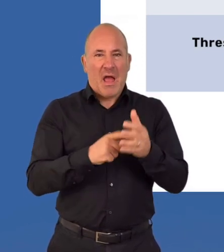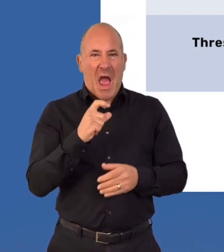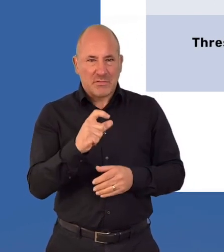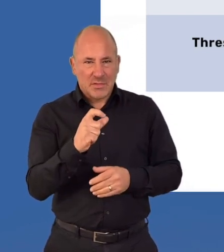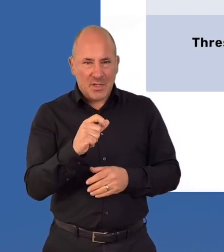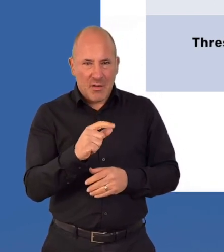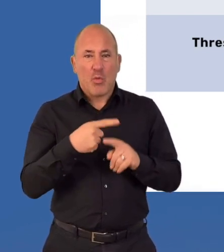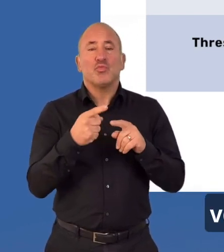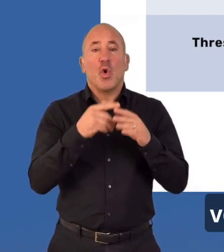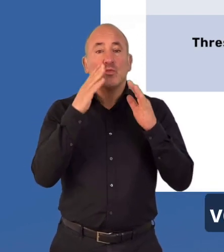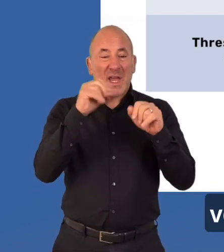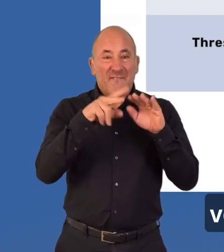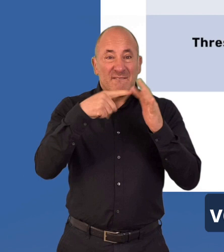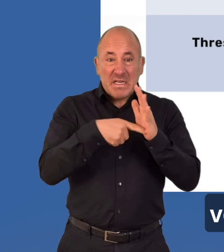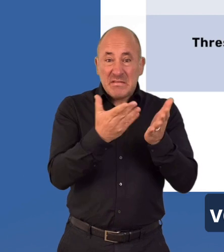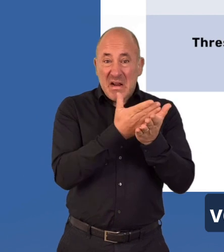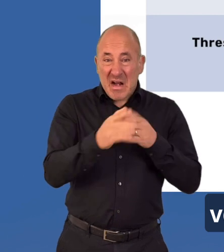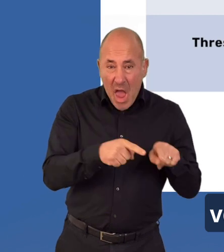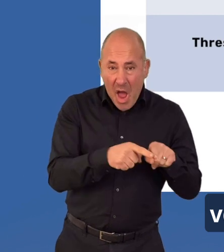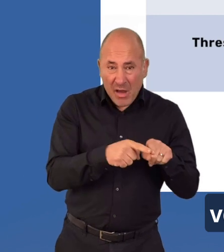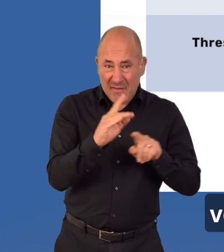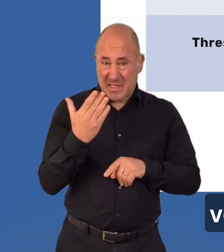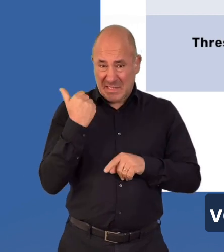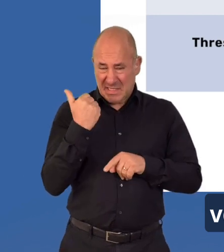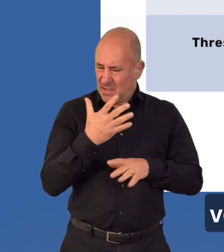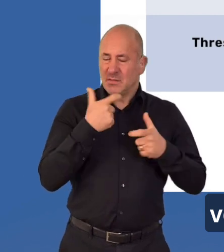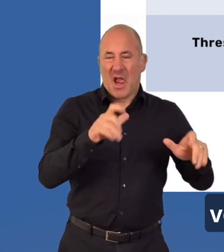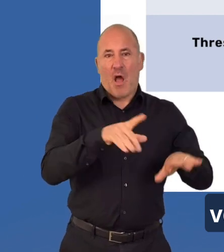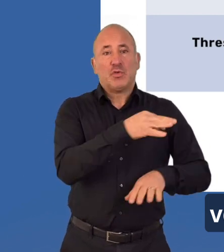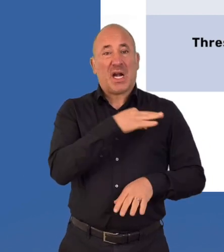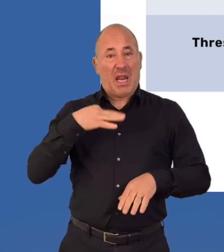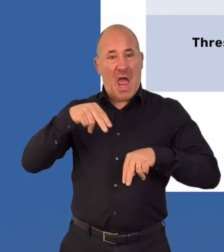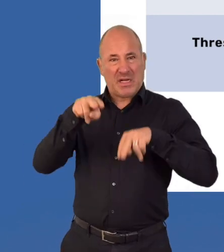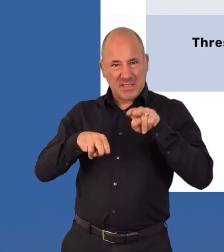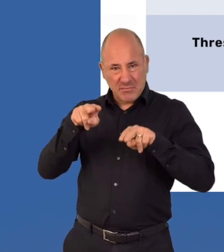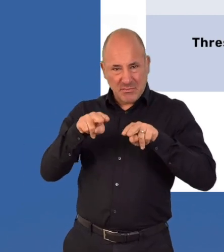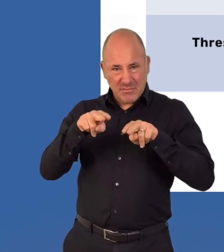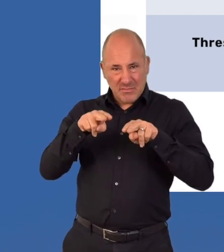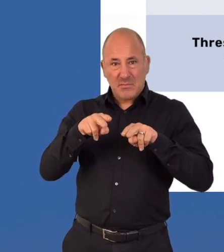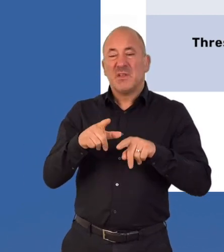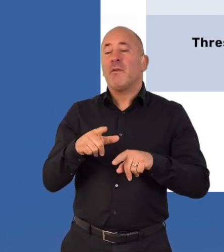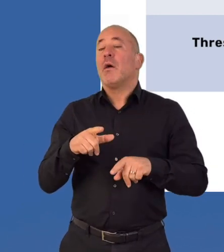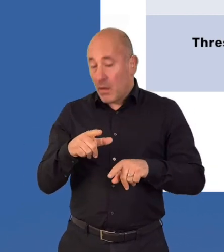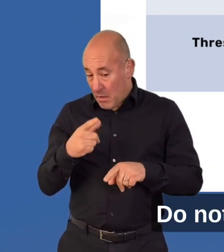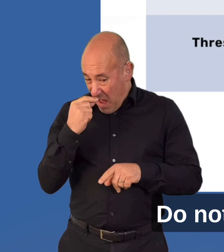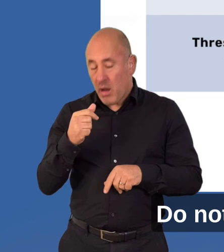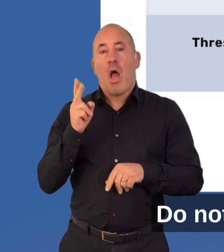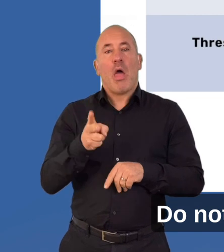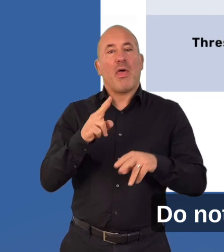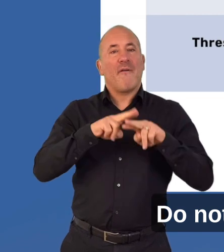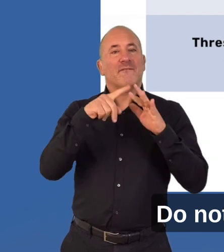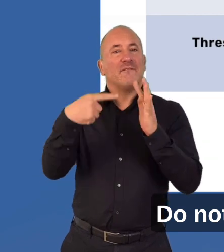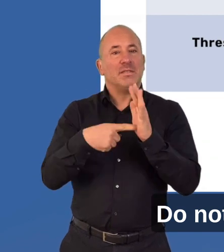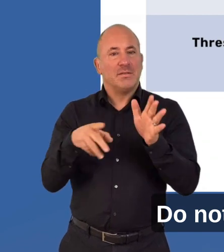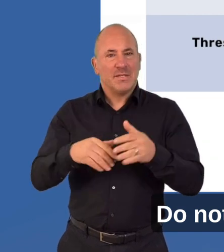screening FIT, even if very recent, must be clinically assessed and have another FIT if they are eligible. Do not